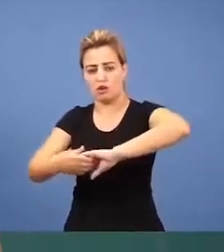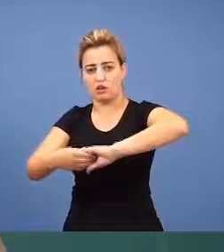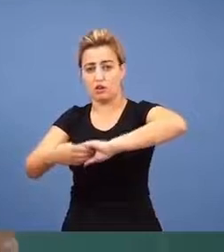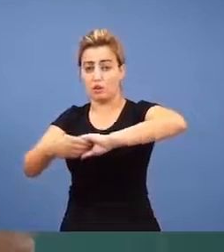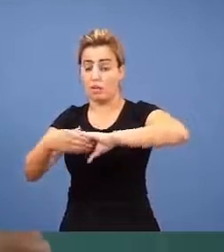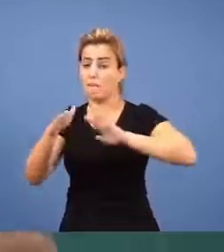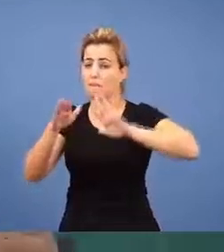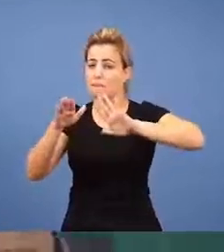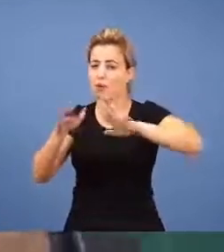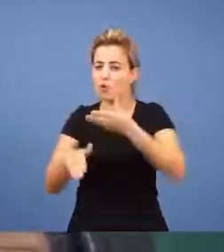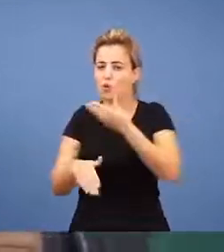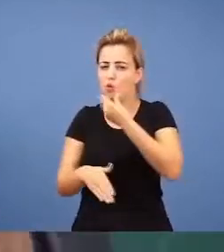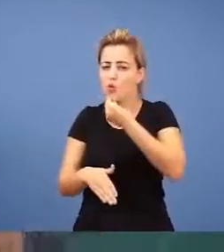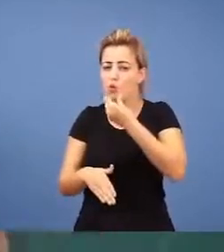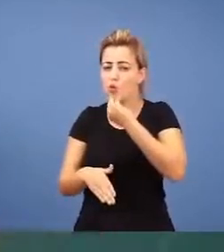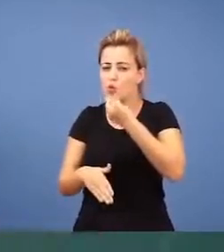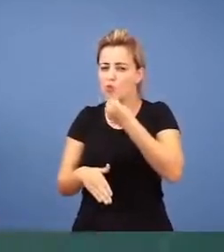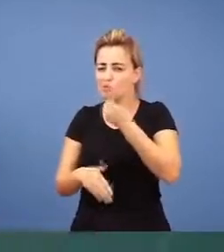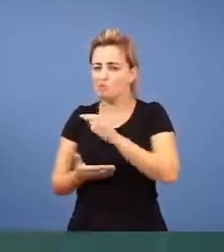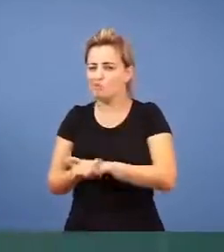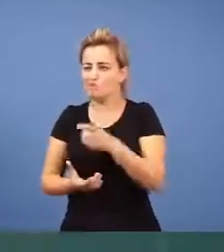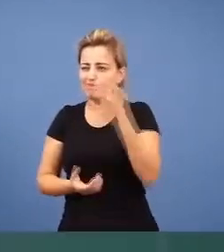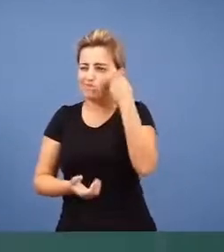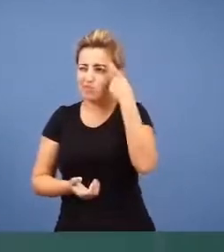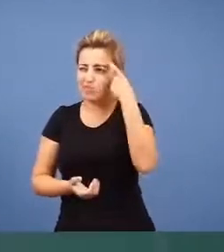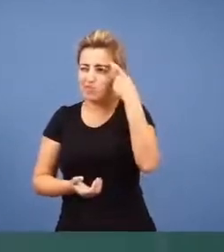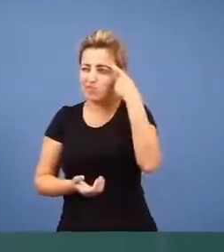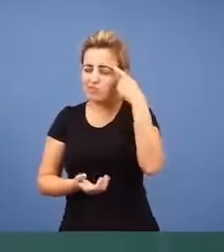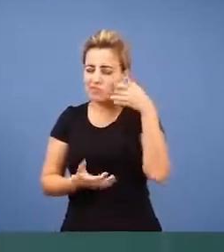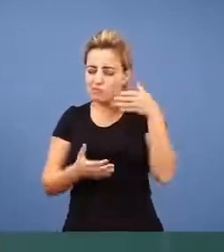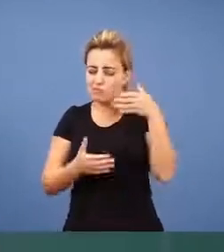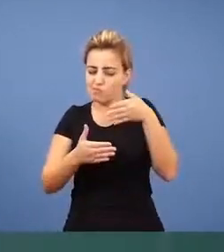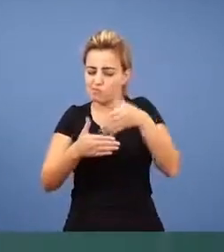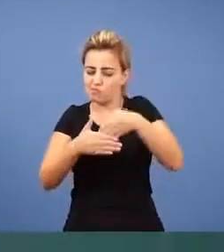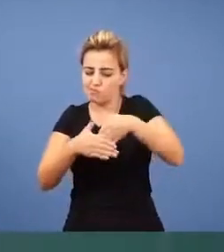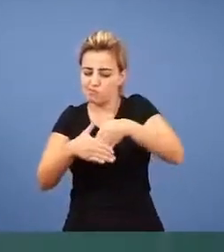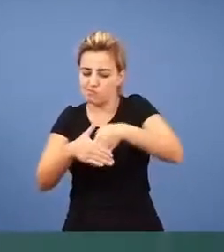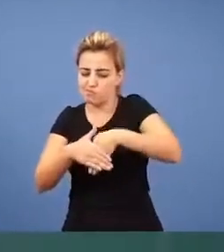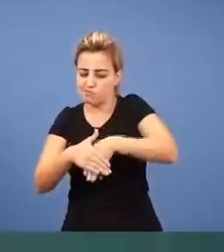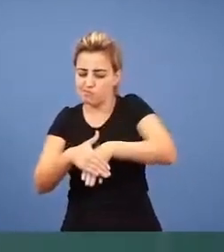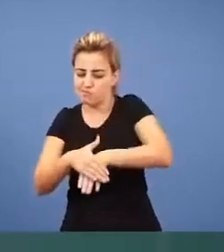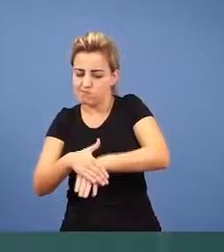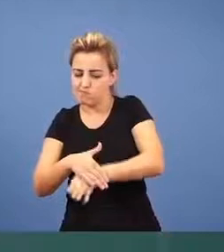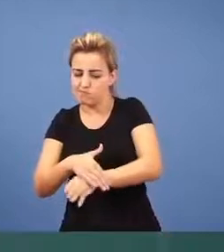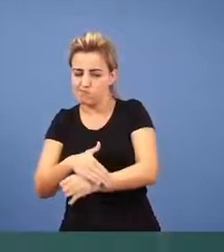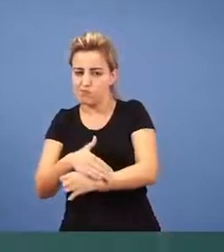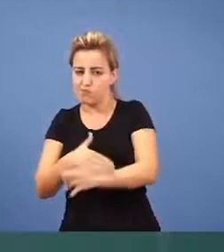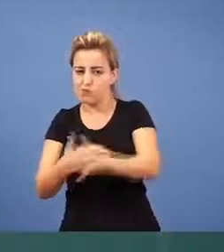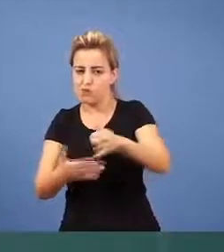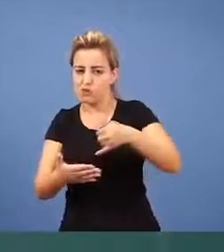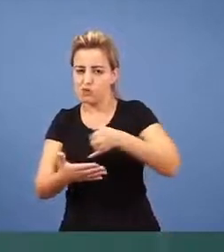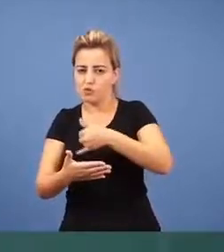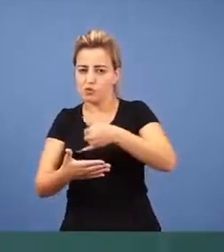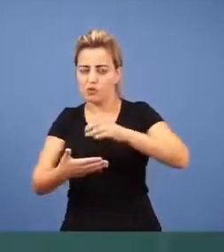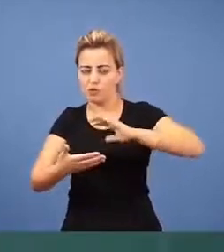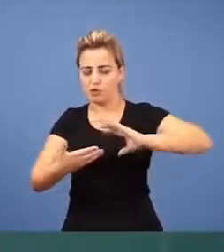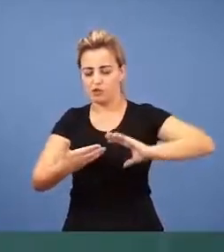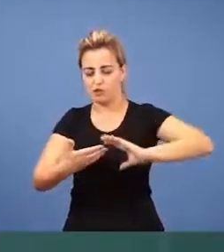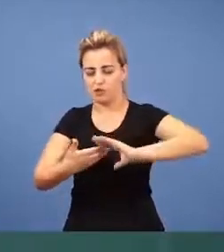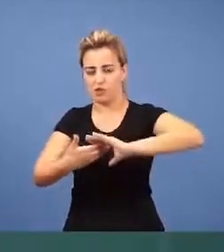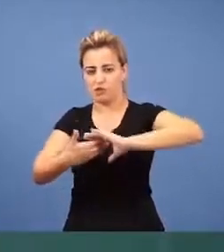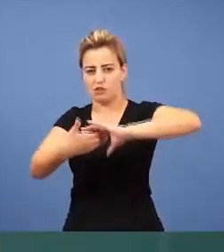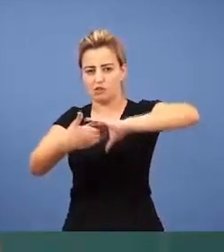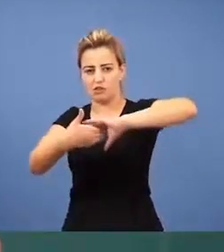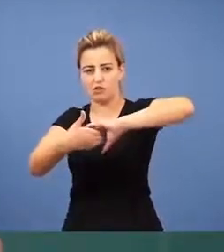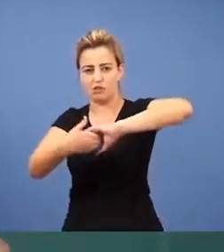his wife. And he was very resistant to it, but followed the instruction and put oil on his hand. And when